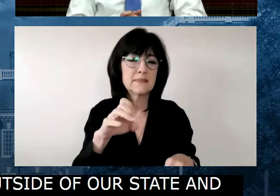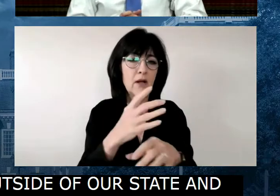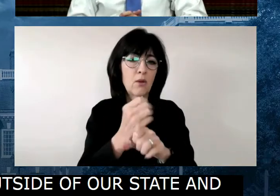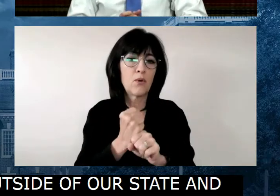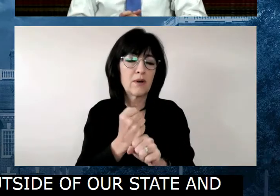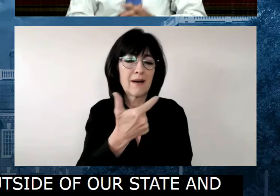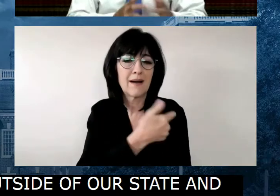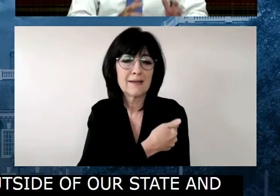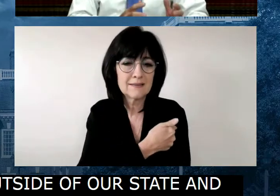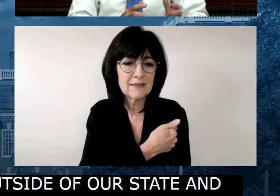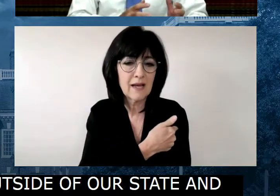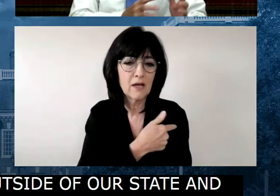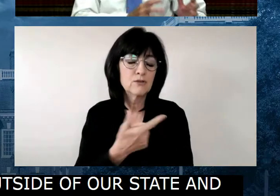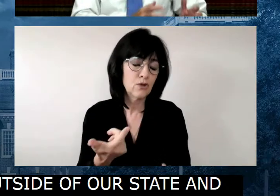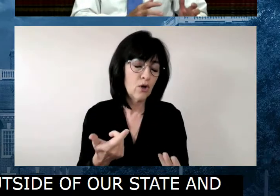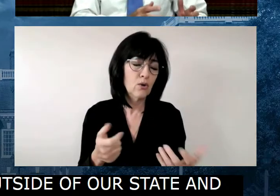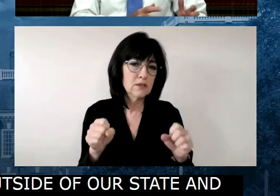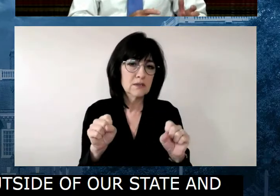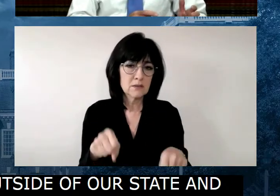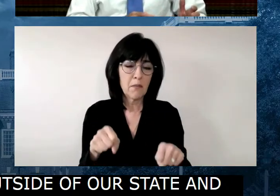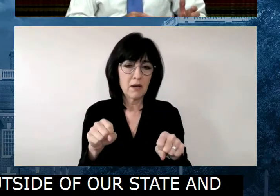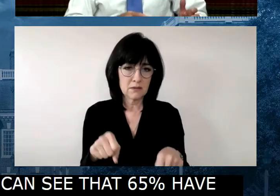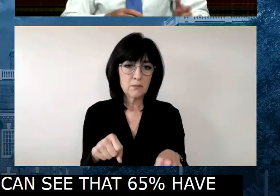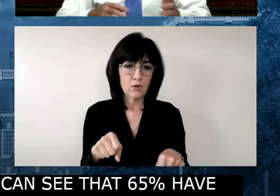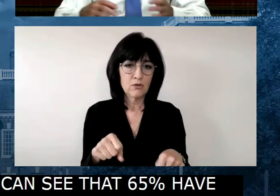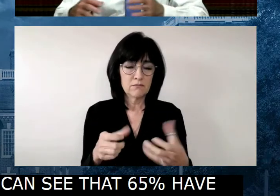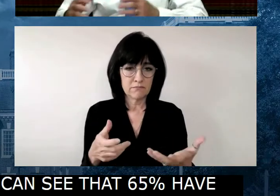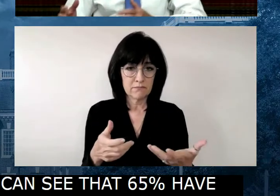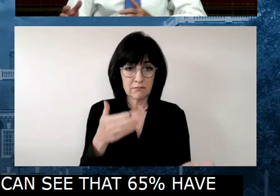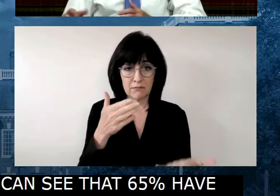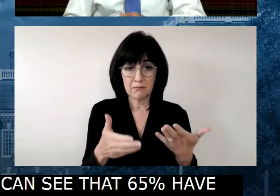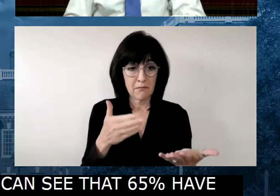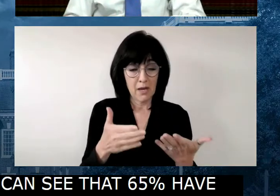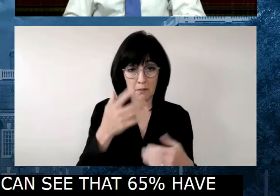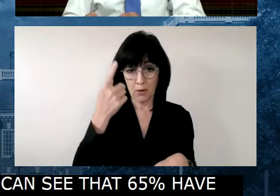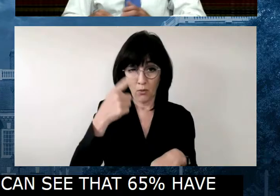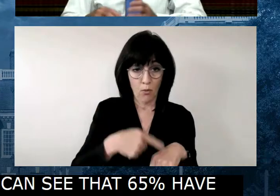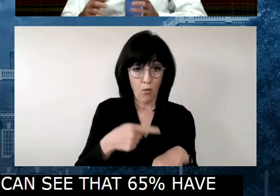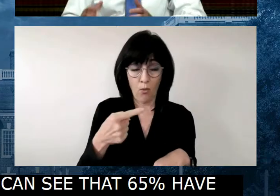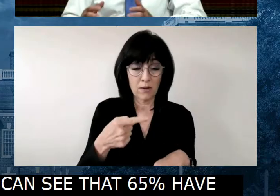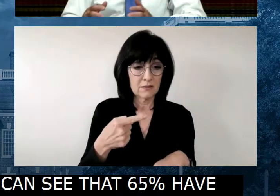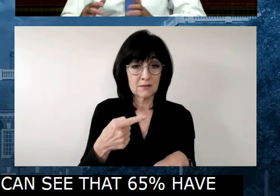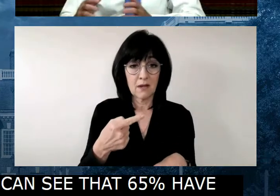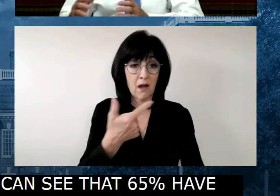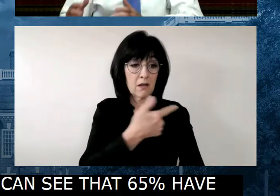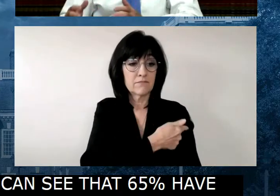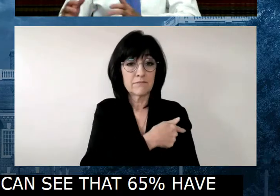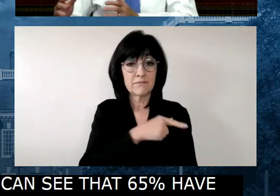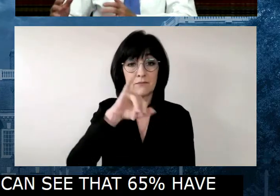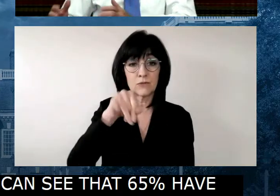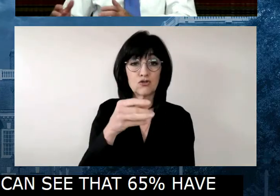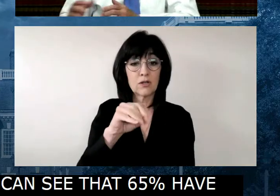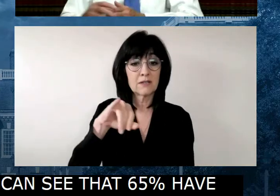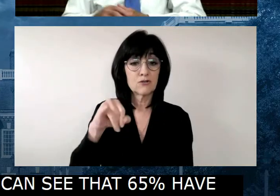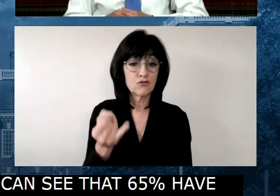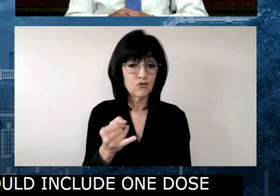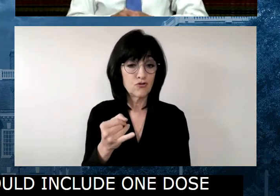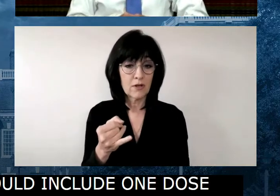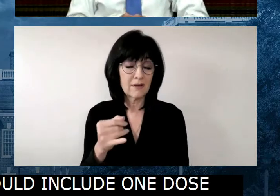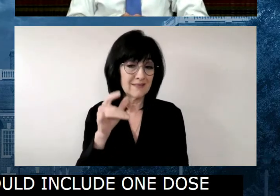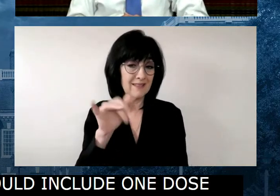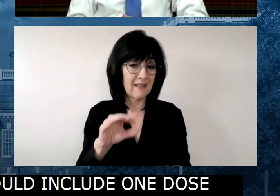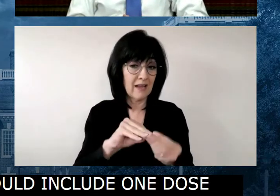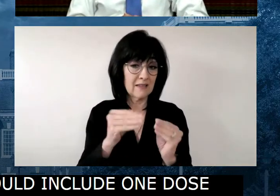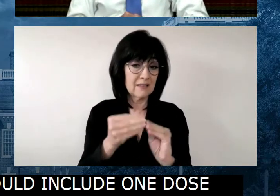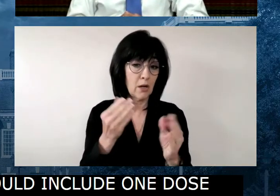dose. And so that could include 1 dose of Johnson & Johnson, and so they're fully vaccinated, or 1 dose of Moderna and Pfizer, and